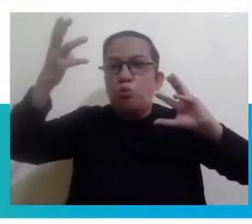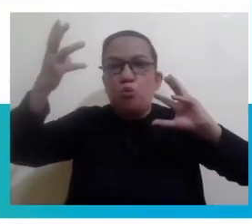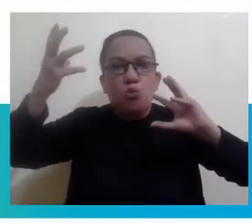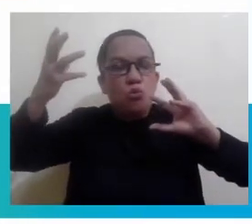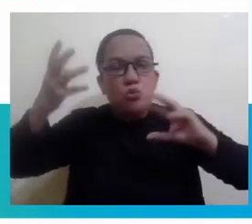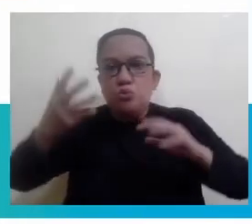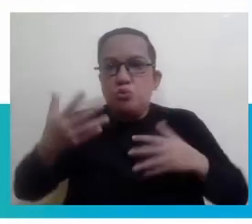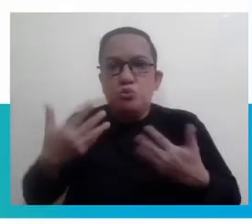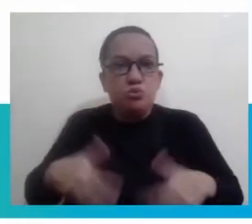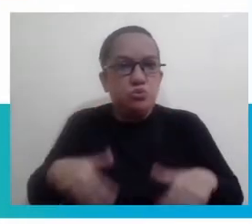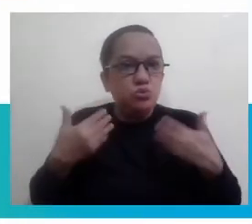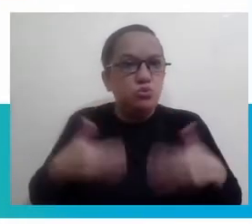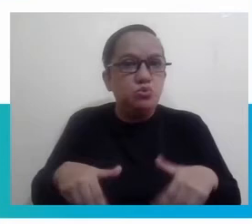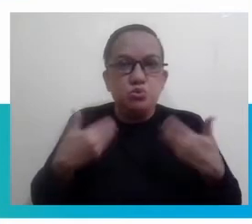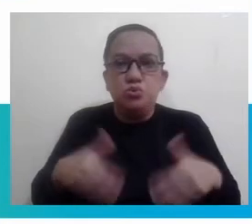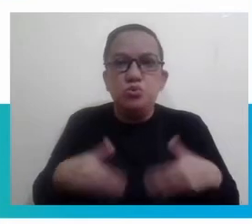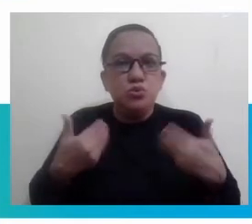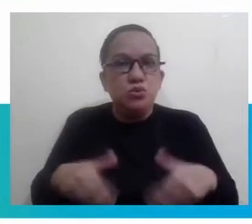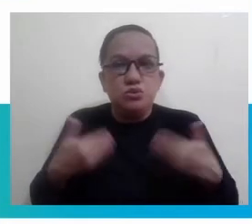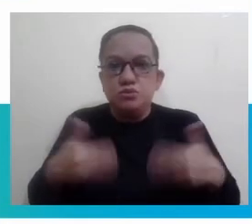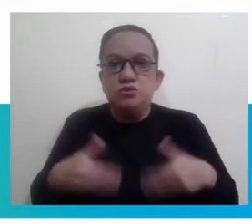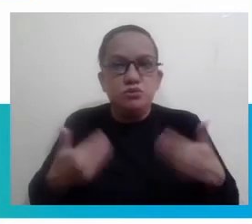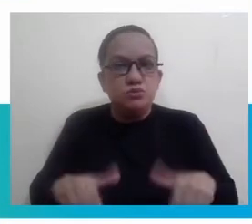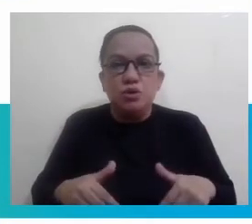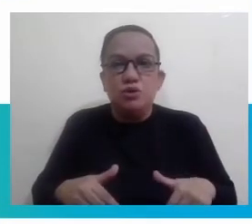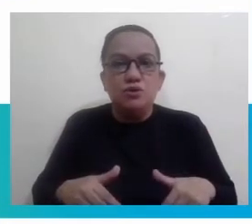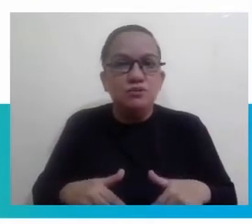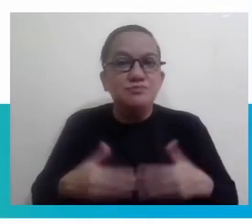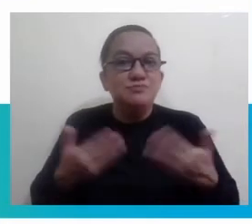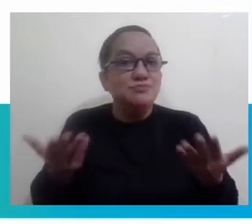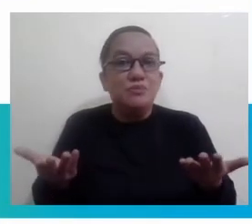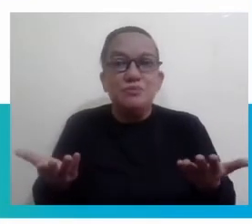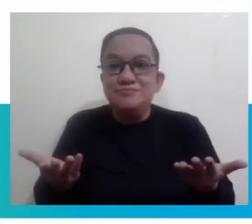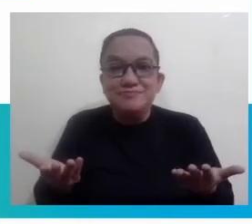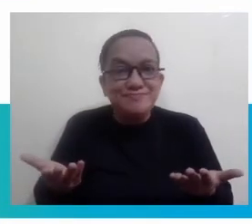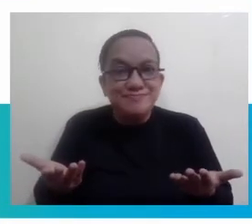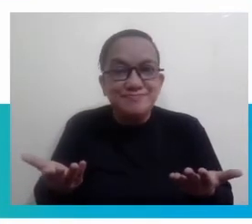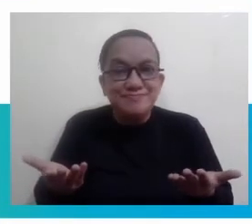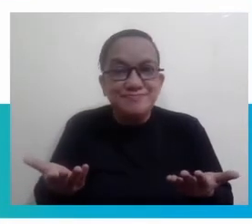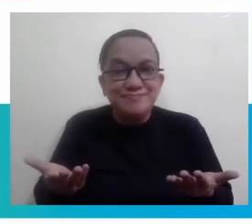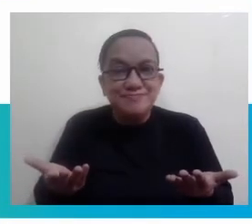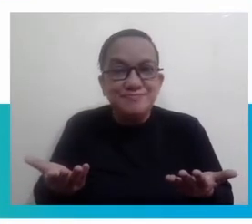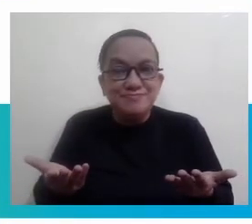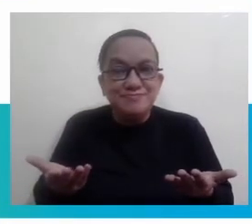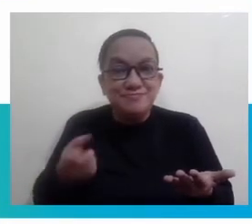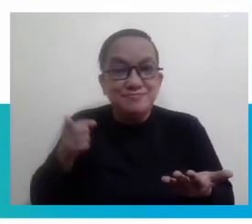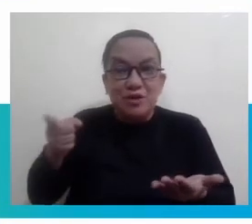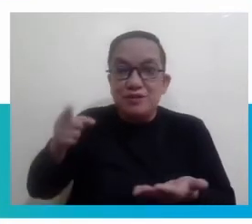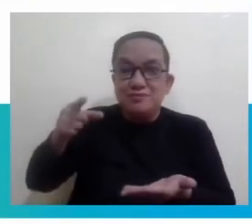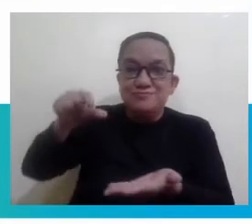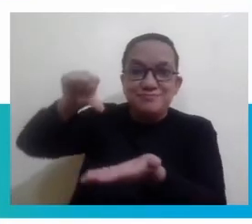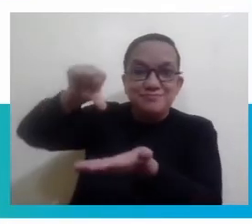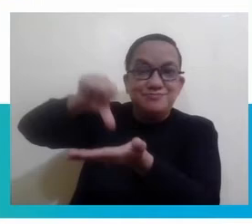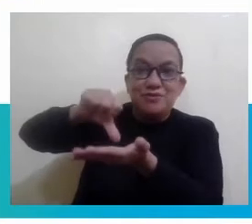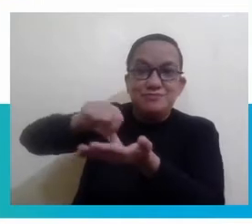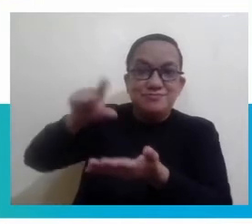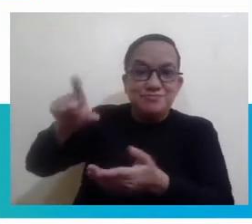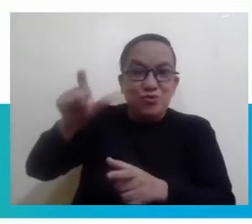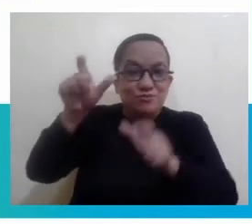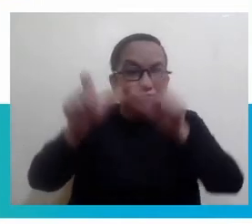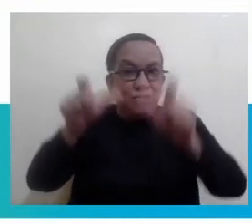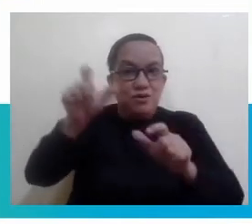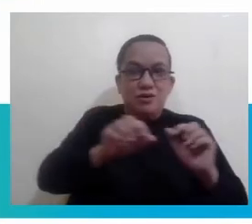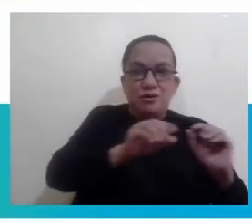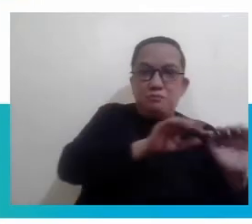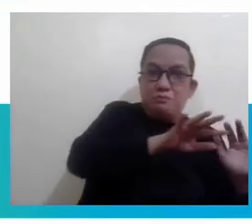of people coming down from the urban areas, centers to the communities. When the communities, they have their own plan, and when they